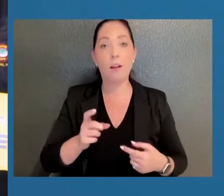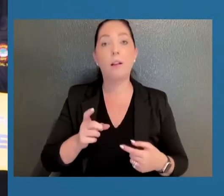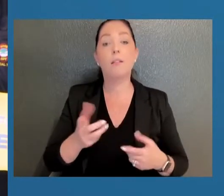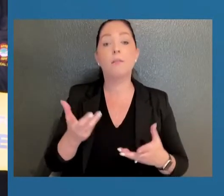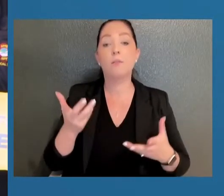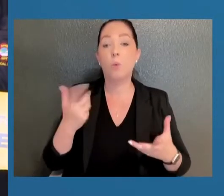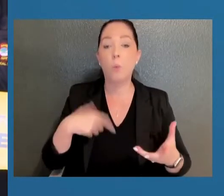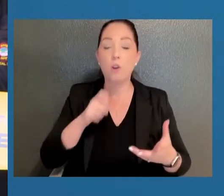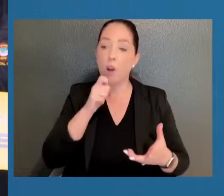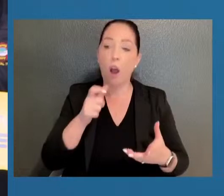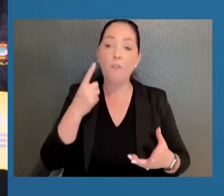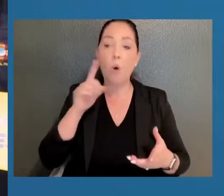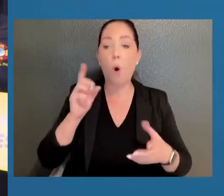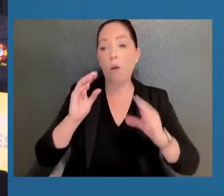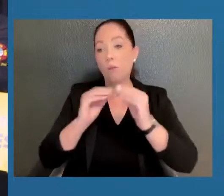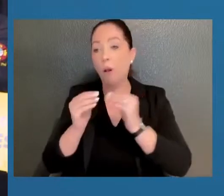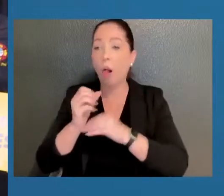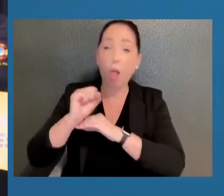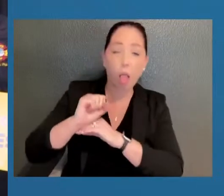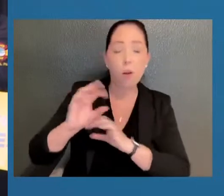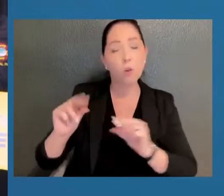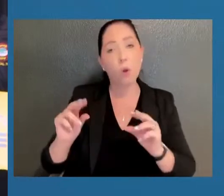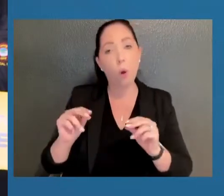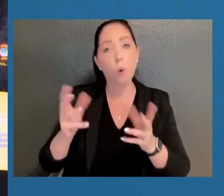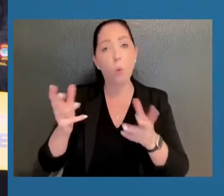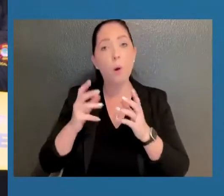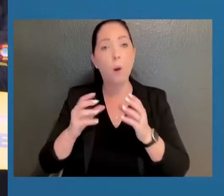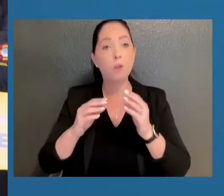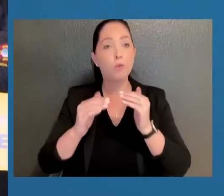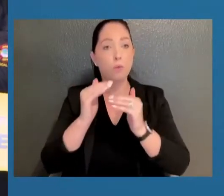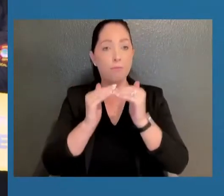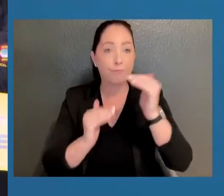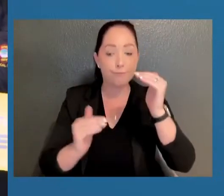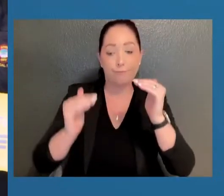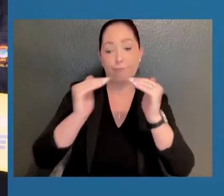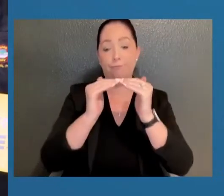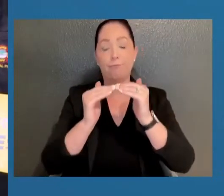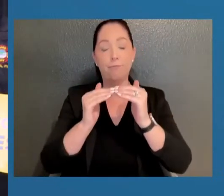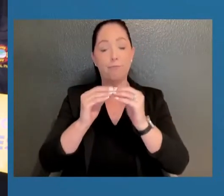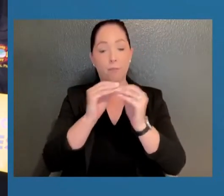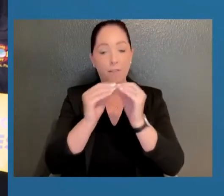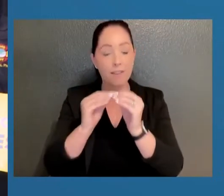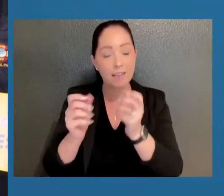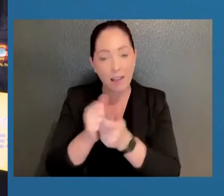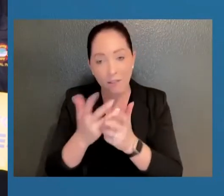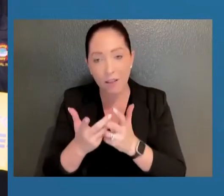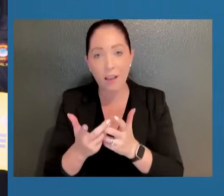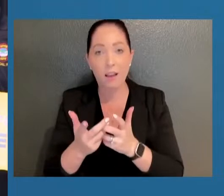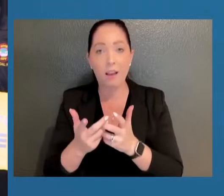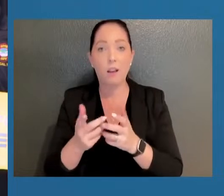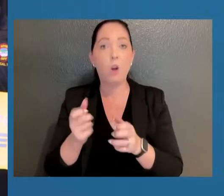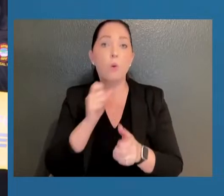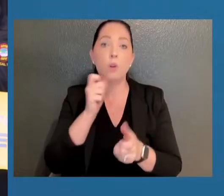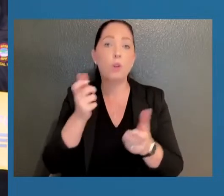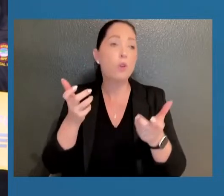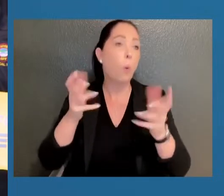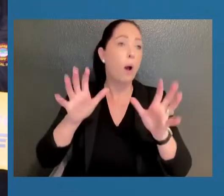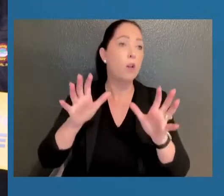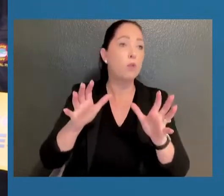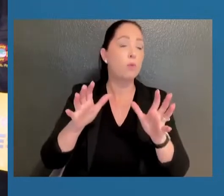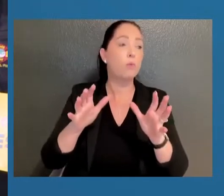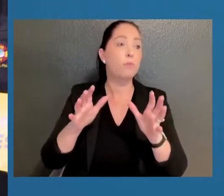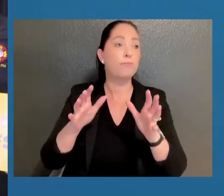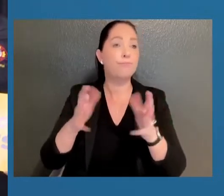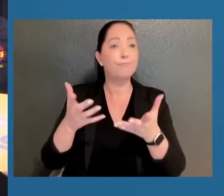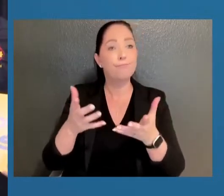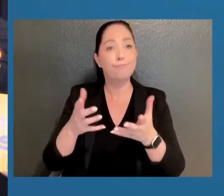fairness. Let's fix what's broken without breaking the people who trust us to protect their care.